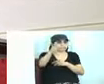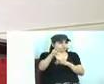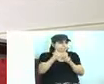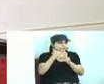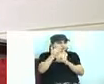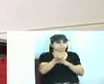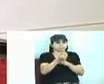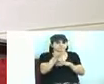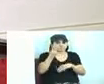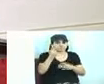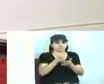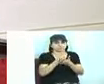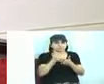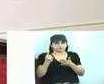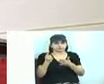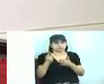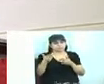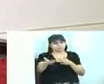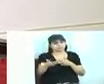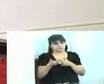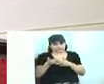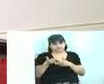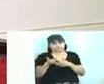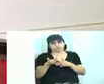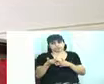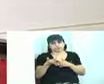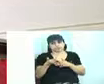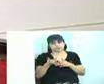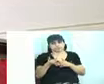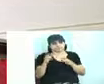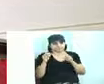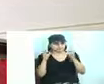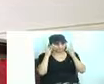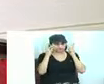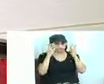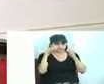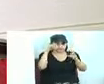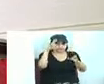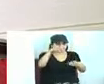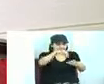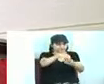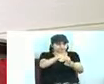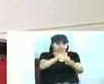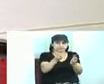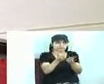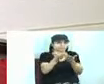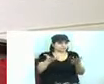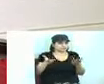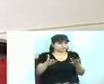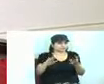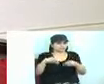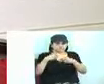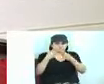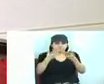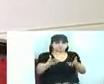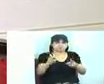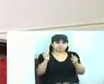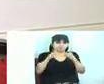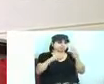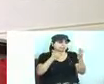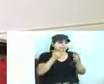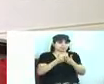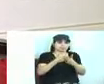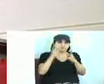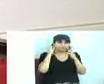couple of weeks. We do invite you to put your vision in. Everything that has been submitted, all of the visions, we will